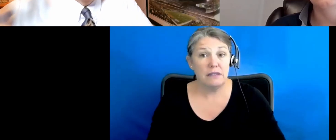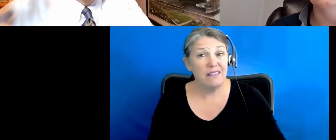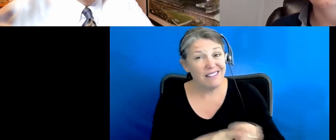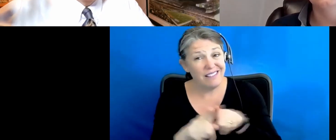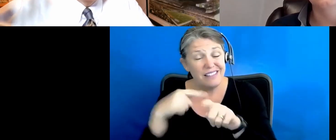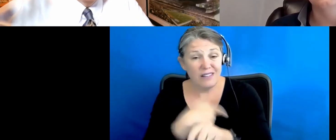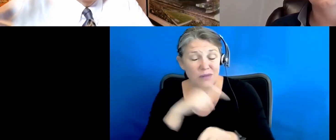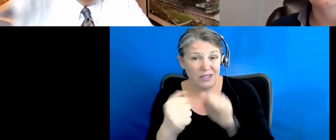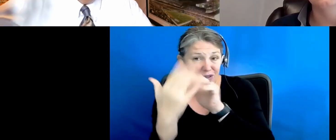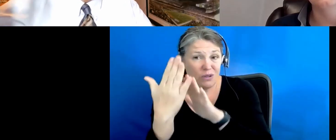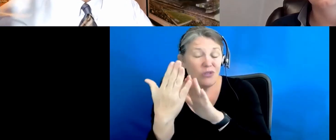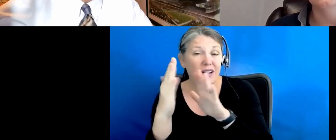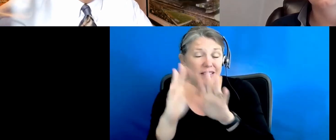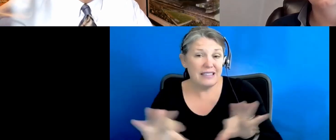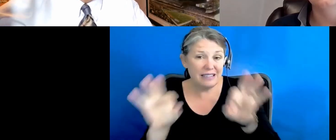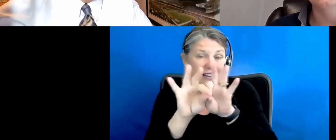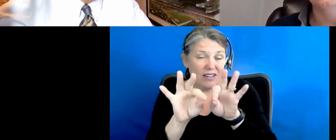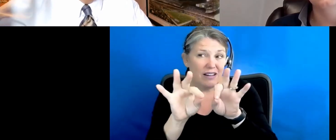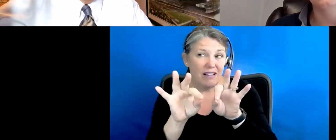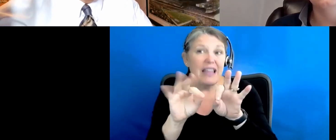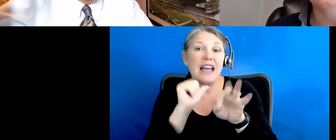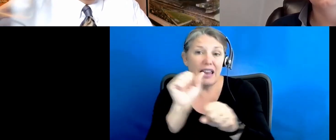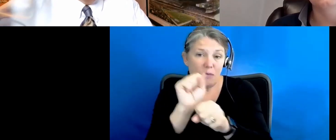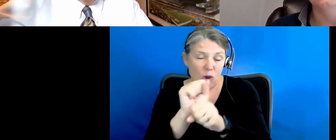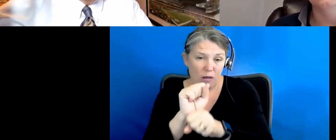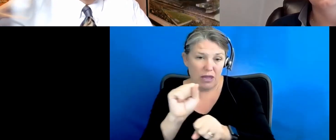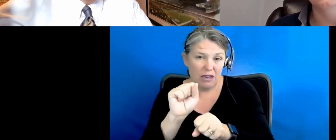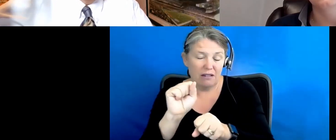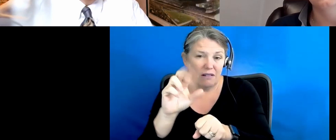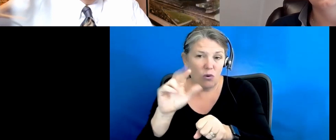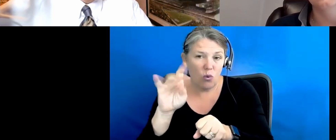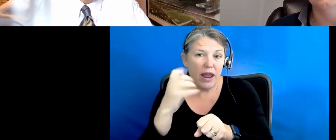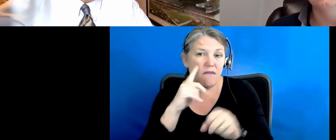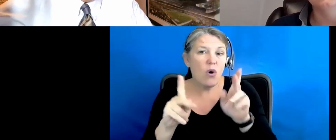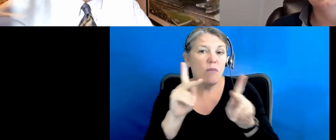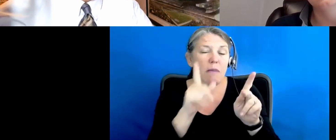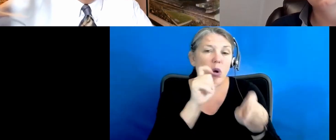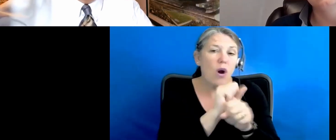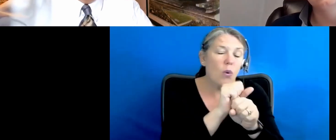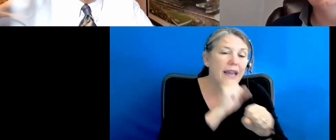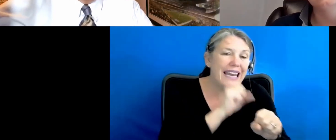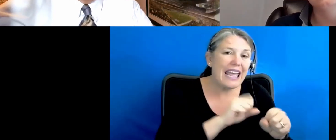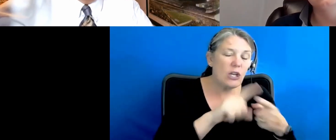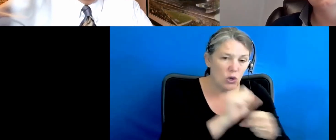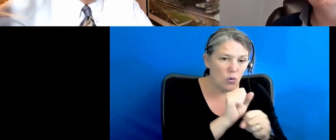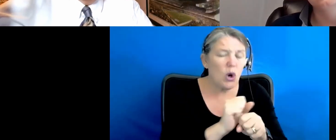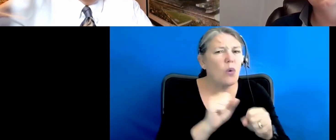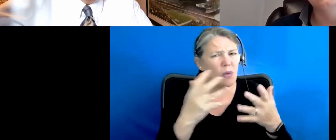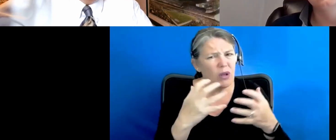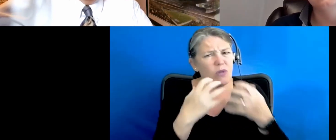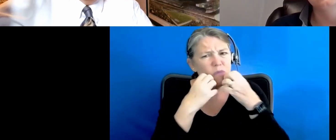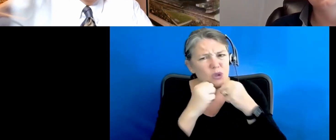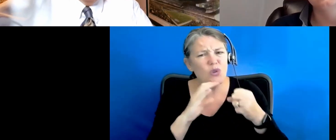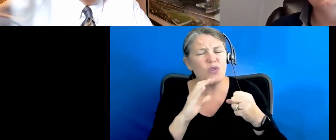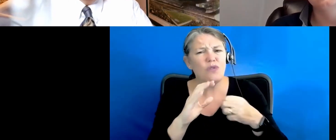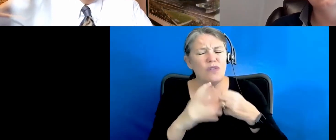need to address the significant unemployment rate for working age persons with disabilities, ensuring that we preserve our right to vote